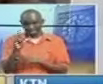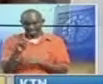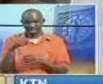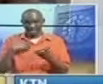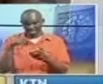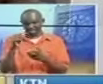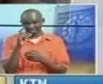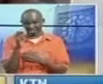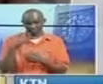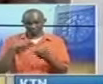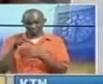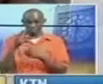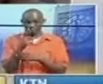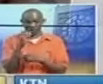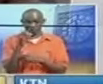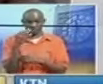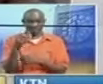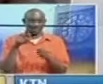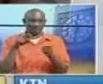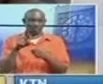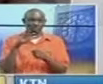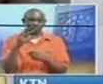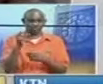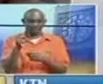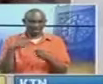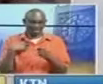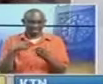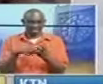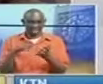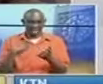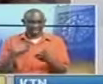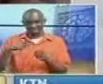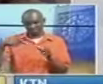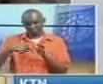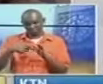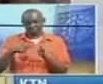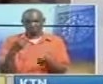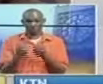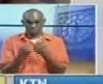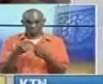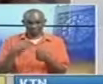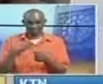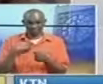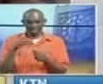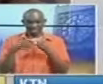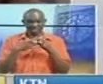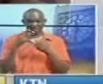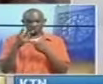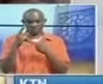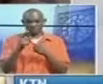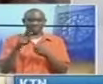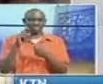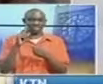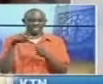diesel will be sold at 103.25 shillings per litre, and kerosene will sell at 82.79 shillings a